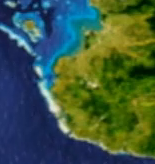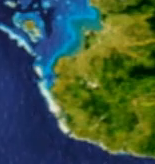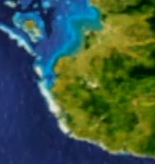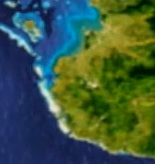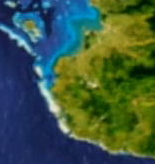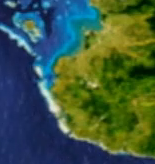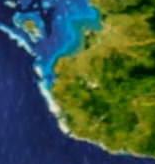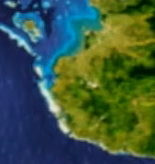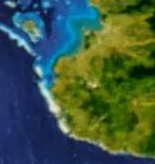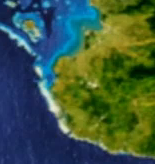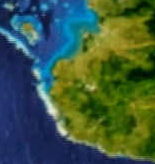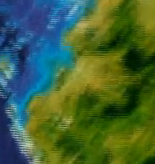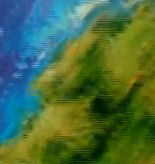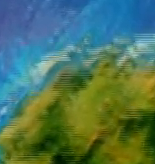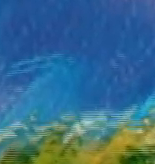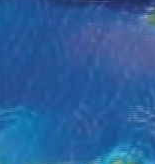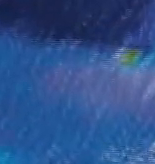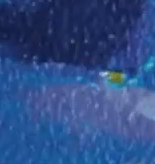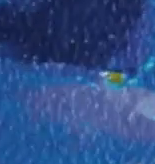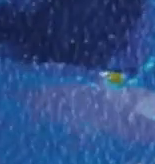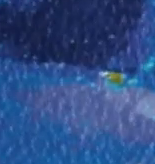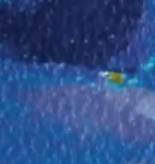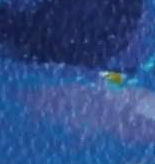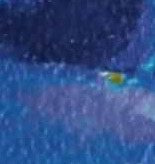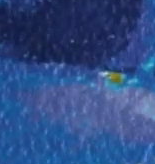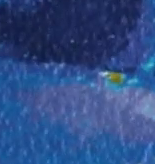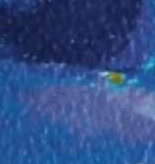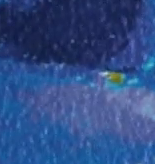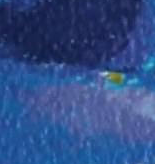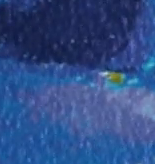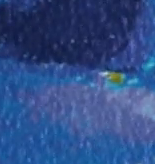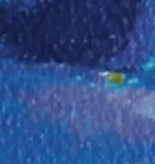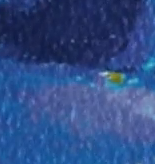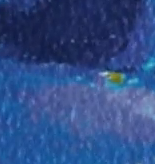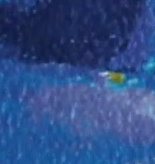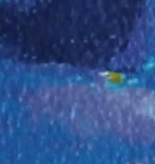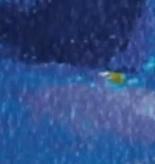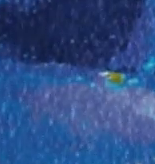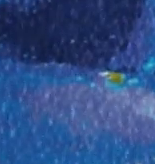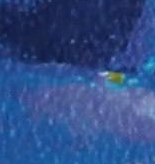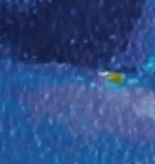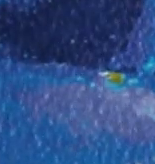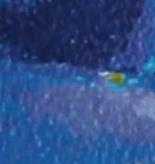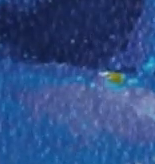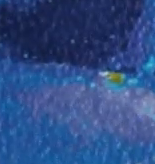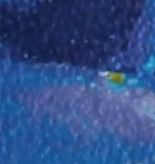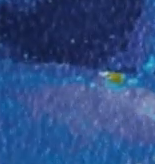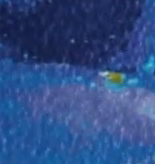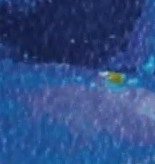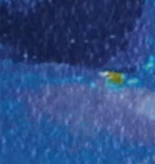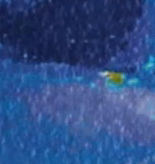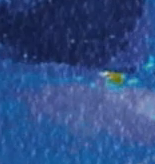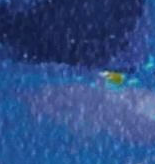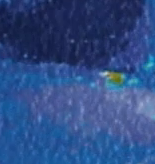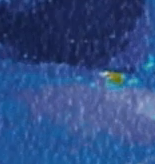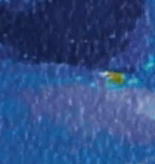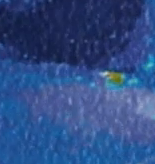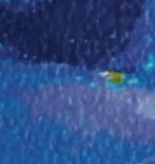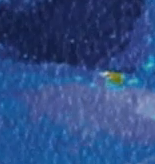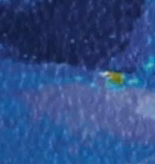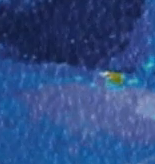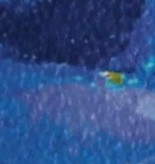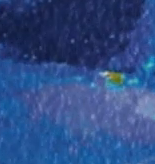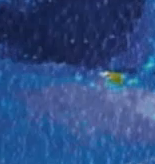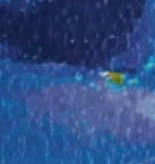from midday. And up north, occasional morning rain and a thunderstorm, followed by a couple of thunderstorms this